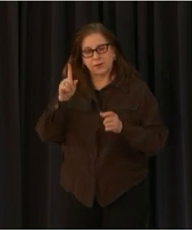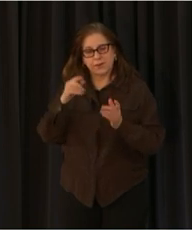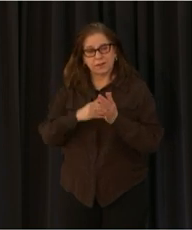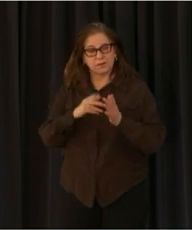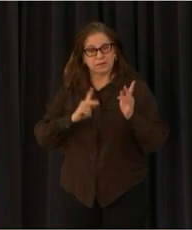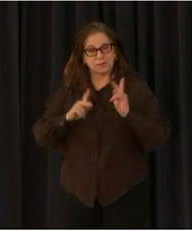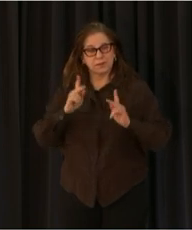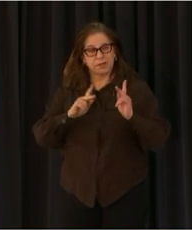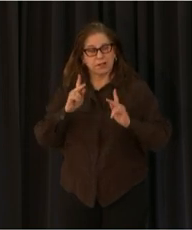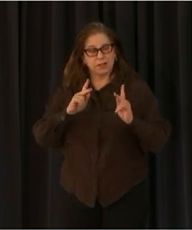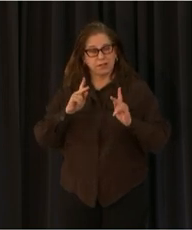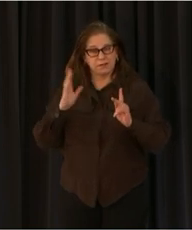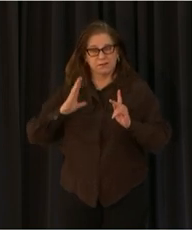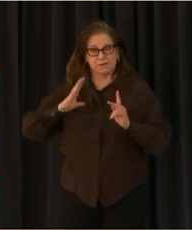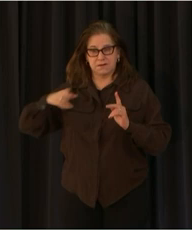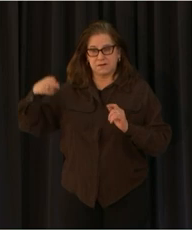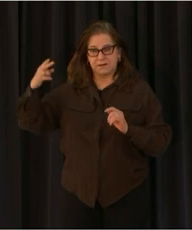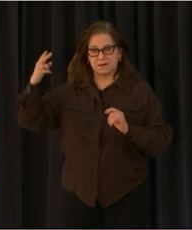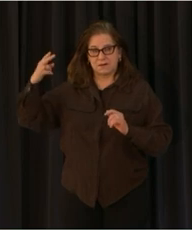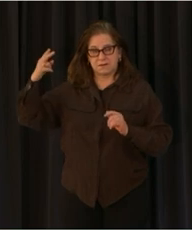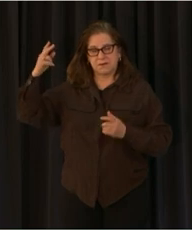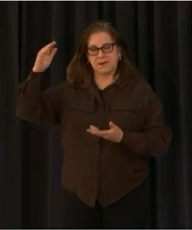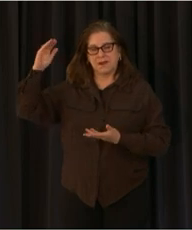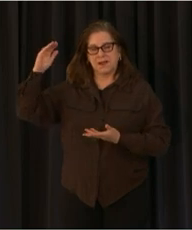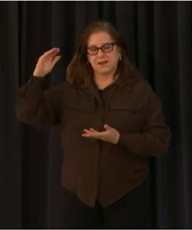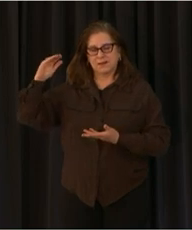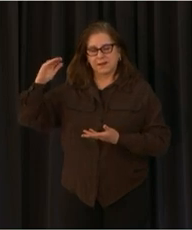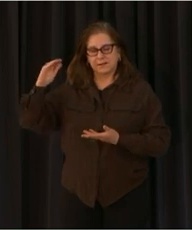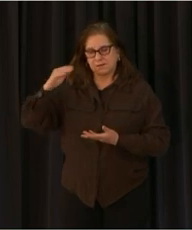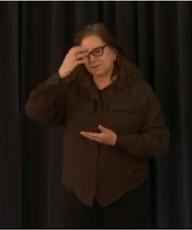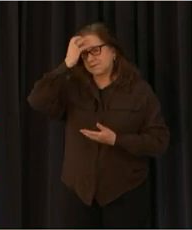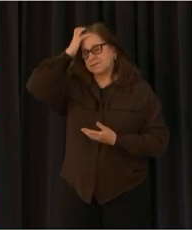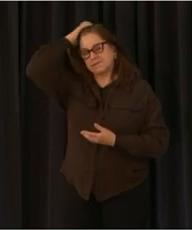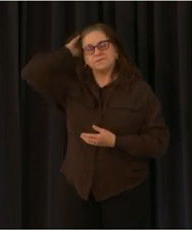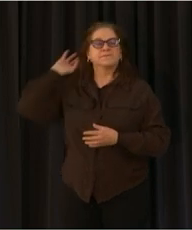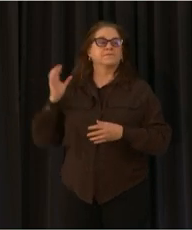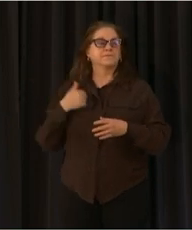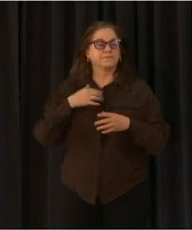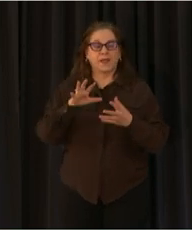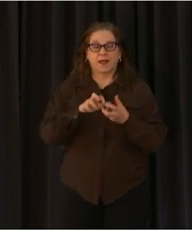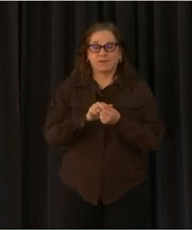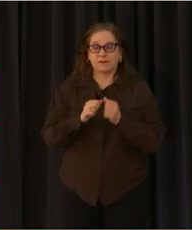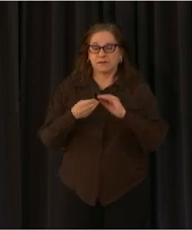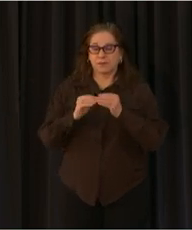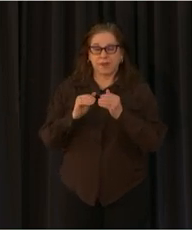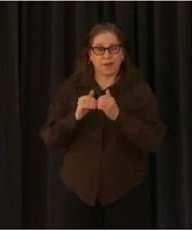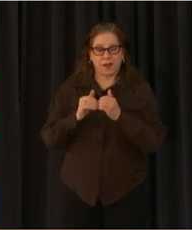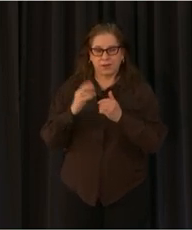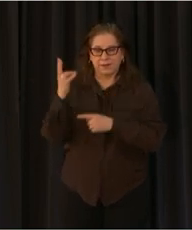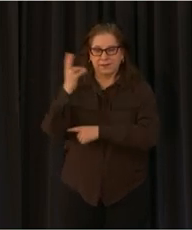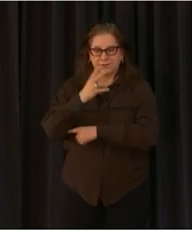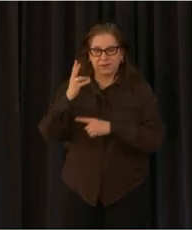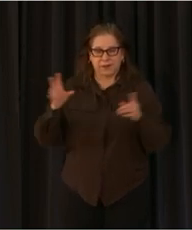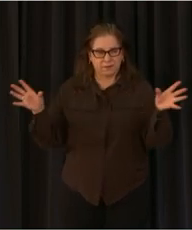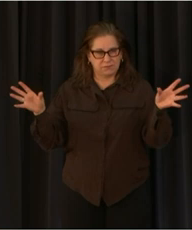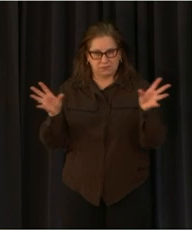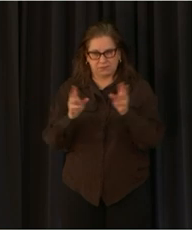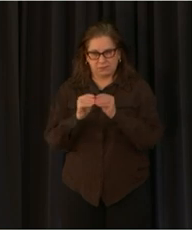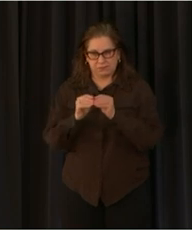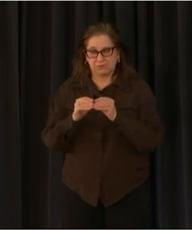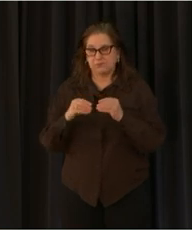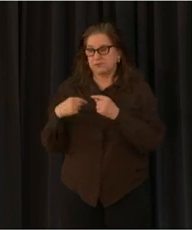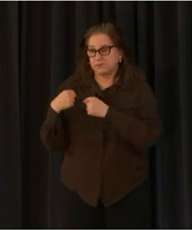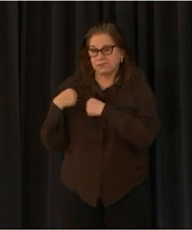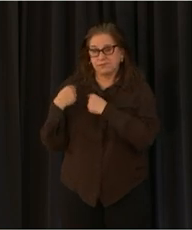7-day average. The very first one, the top left metric, is now below 15, which it